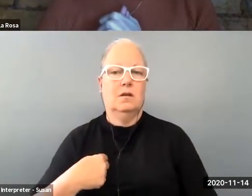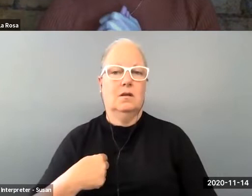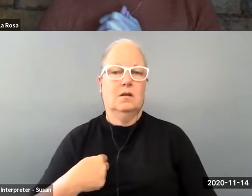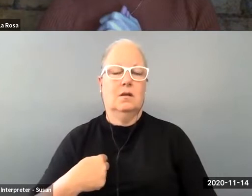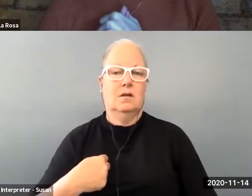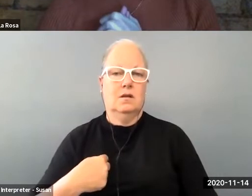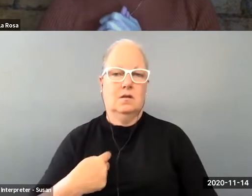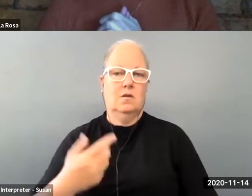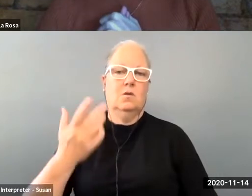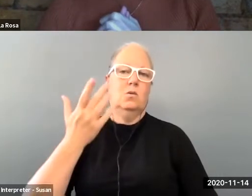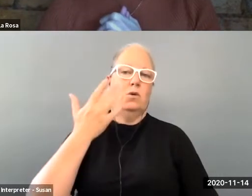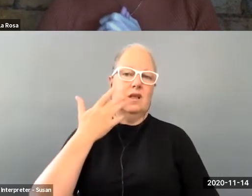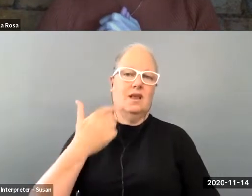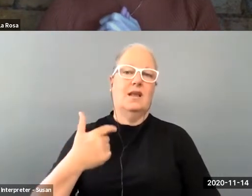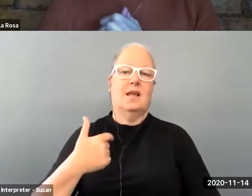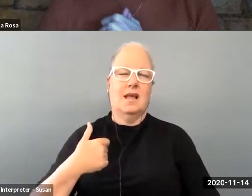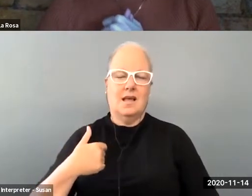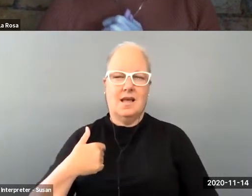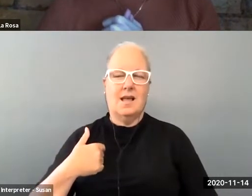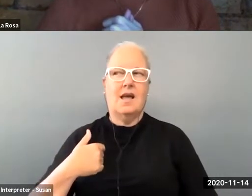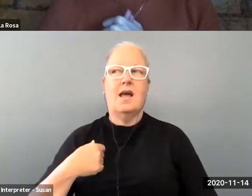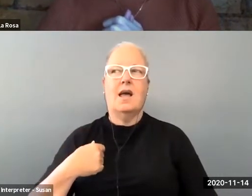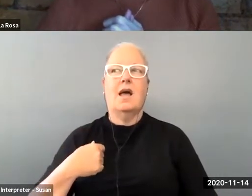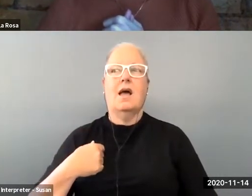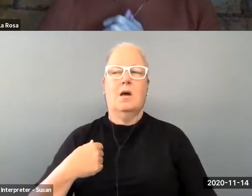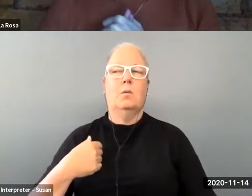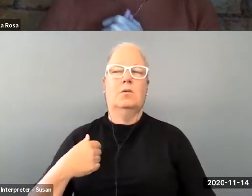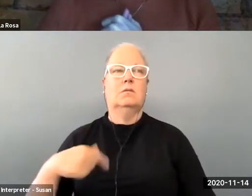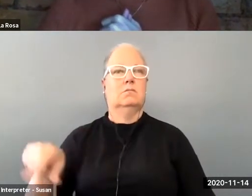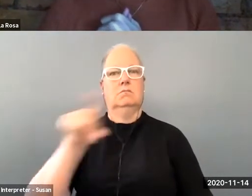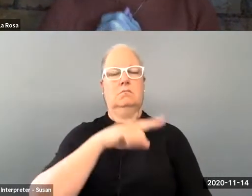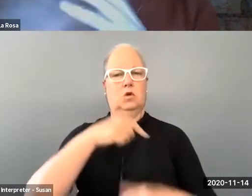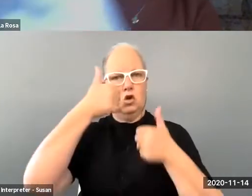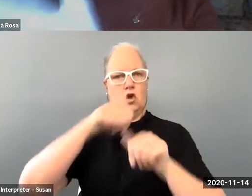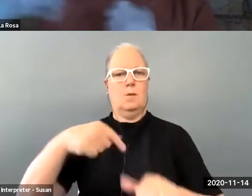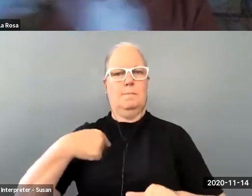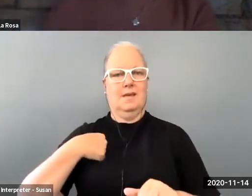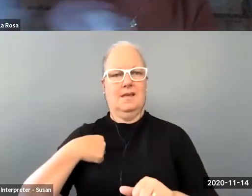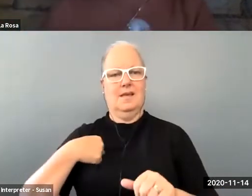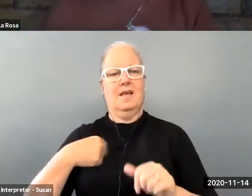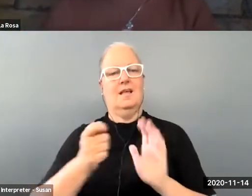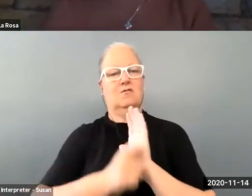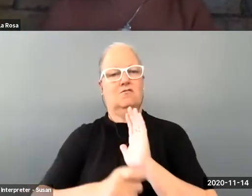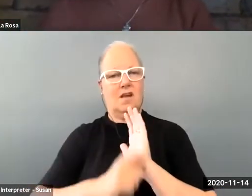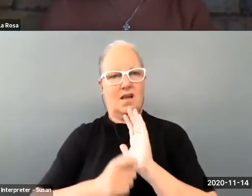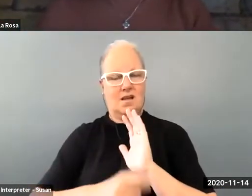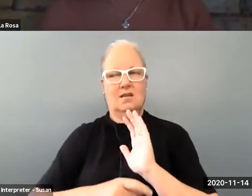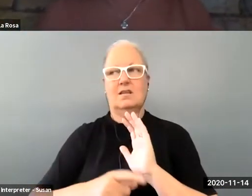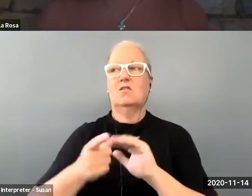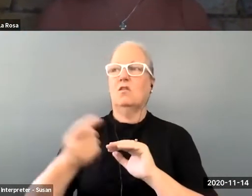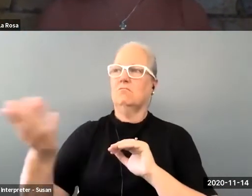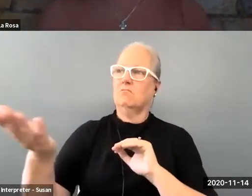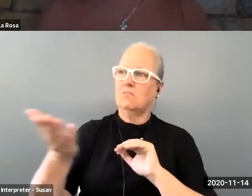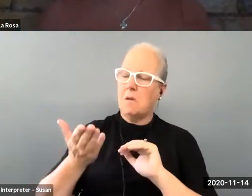I started to sort of get known as a writer and had that reciprocal kind of feedback. And